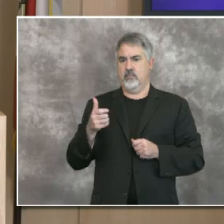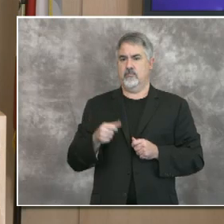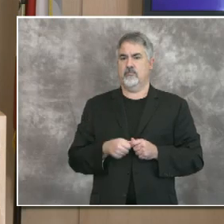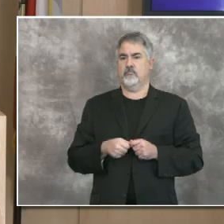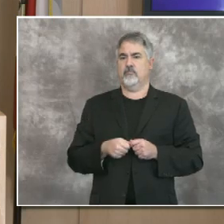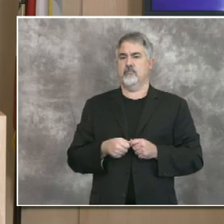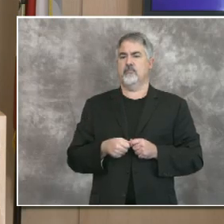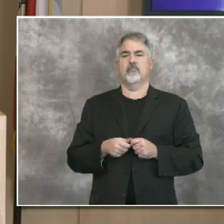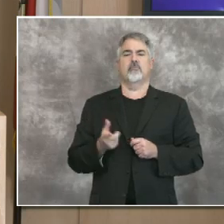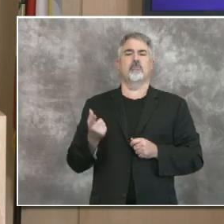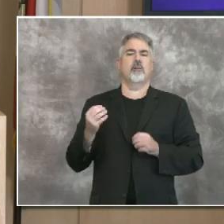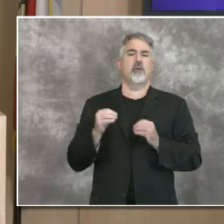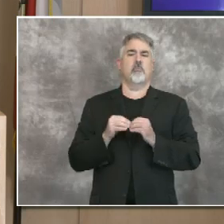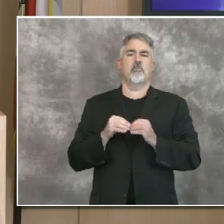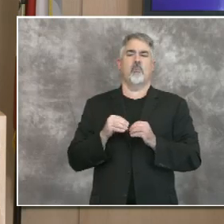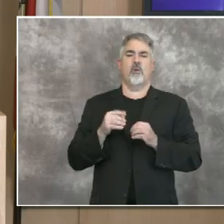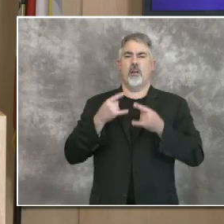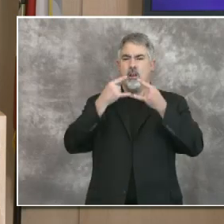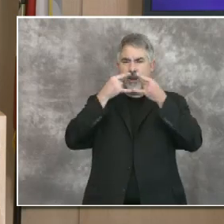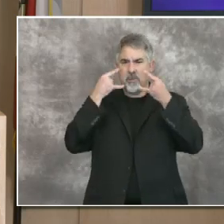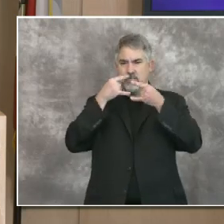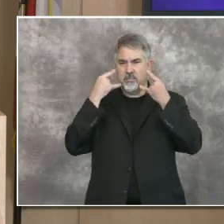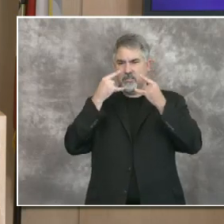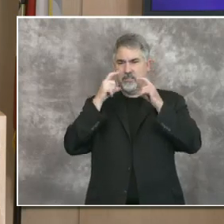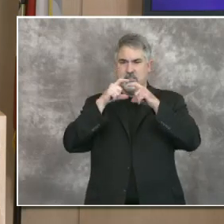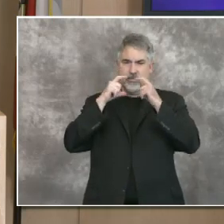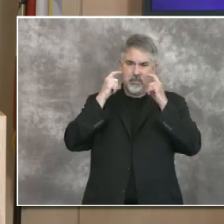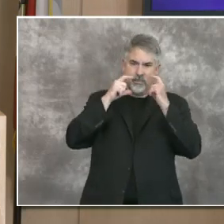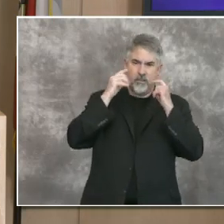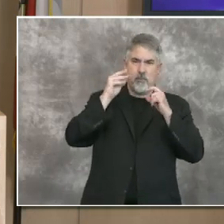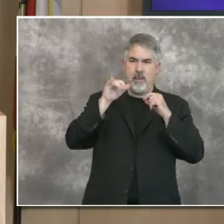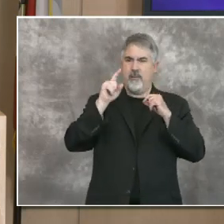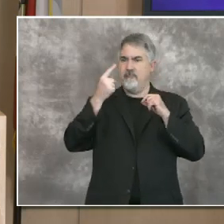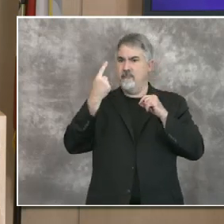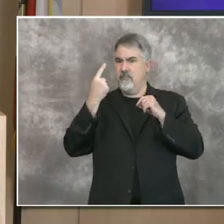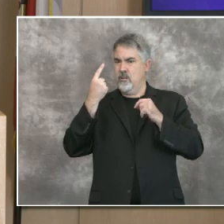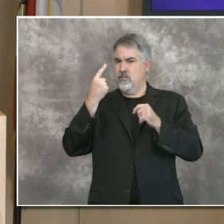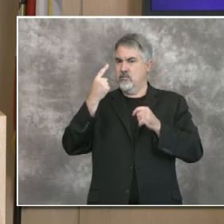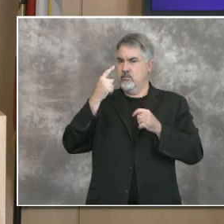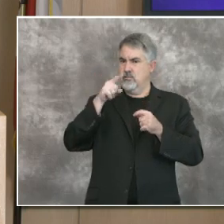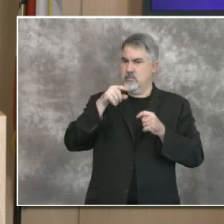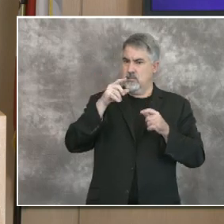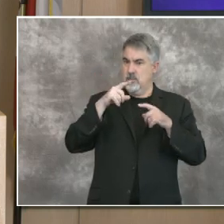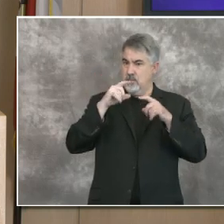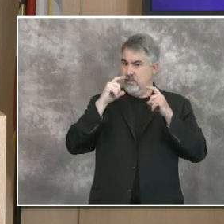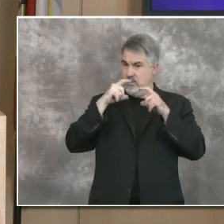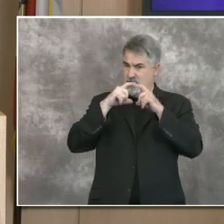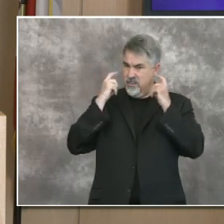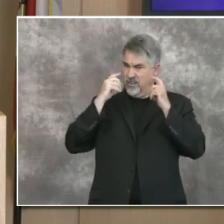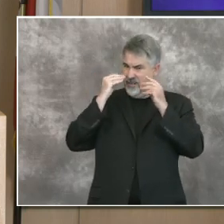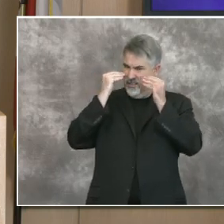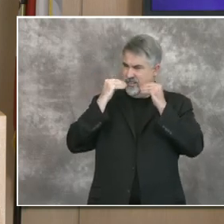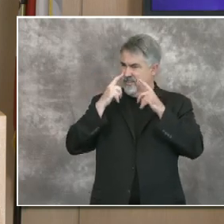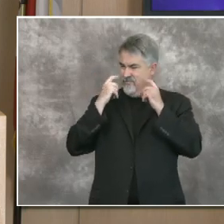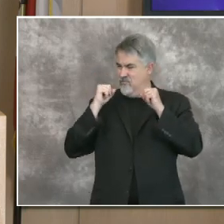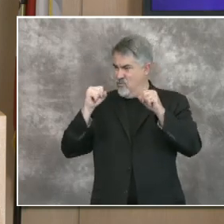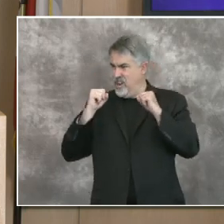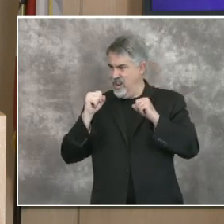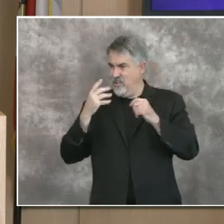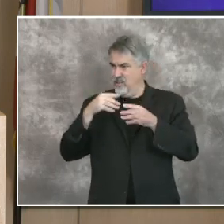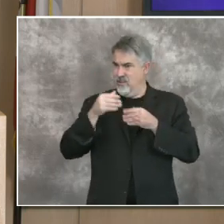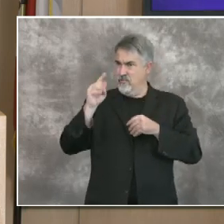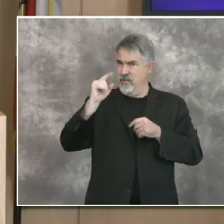covering requirement that begins May 1st? When can people go without them? Do people working out need to have them on? Do young children need to wear them? Thank